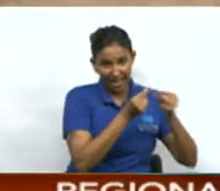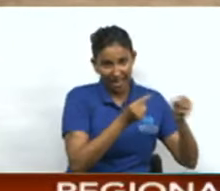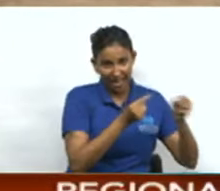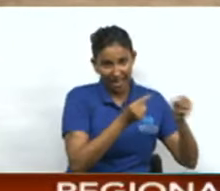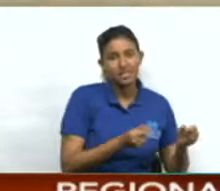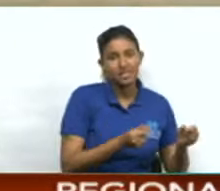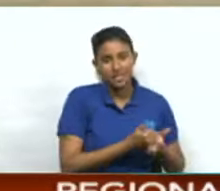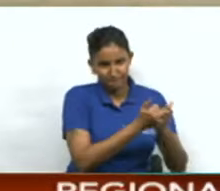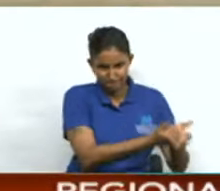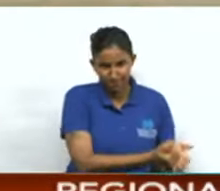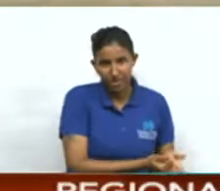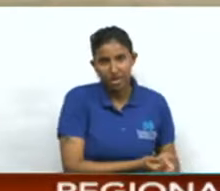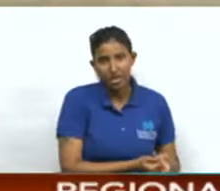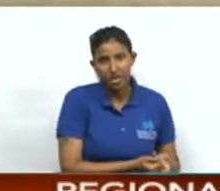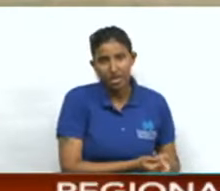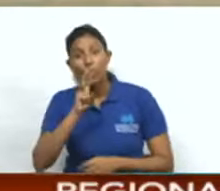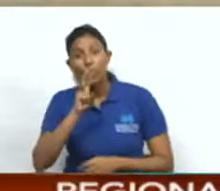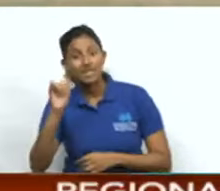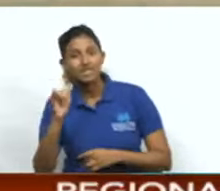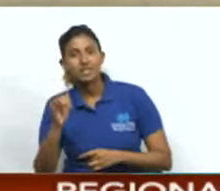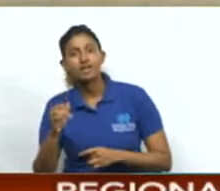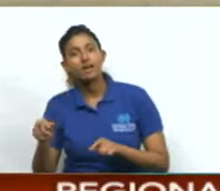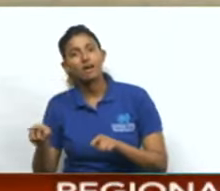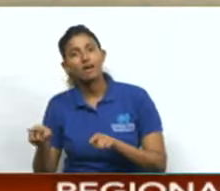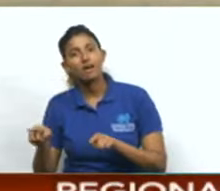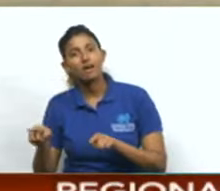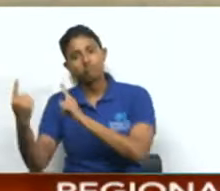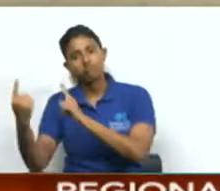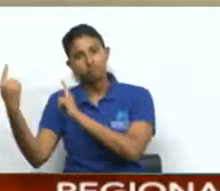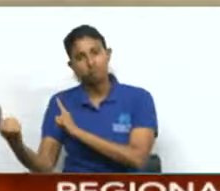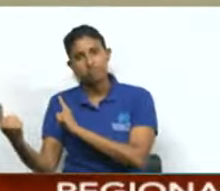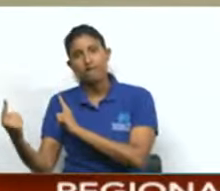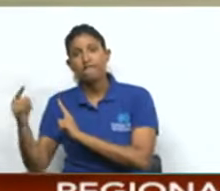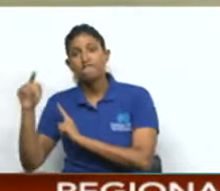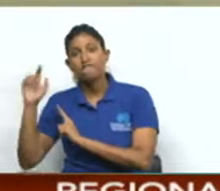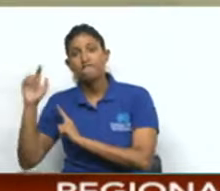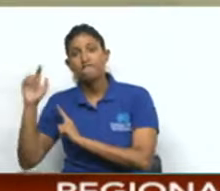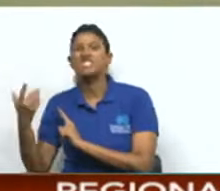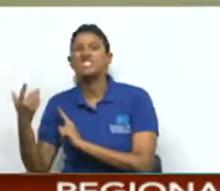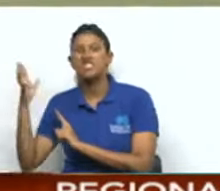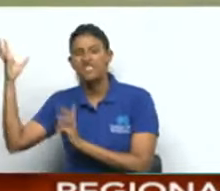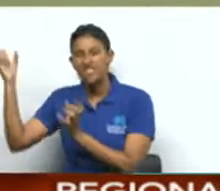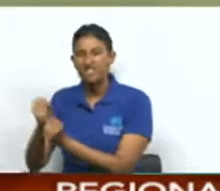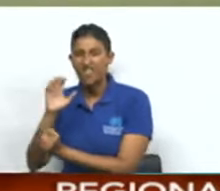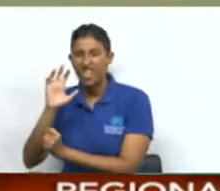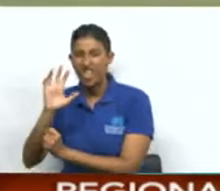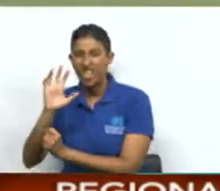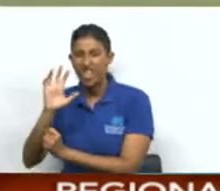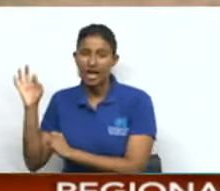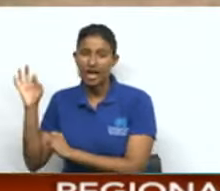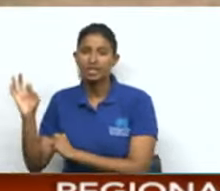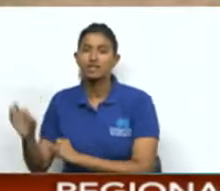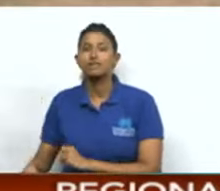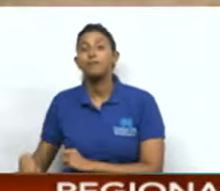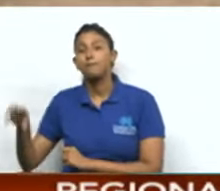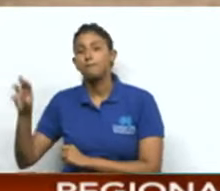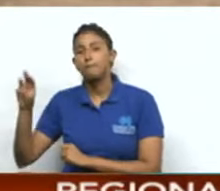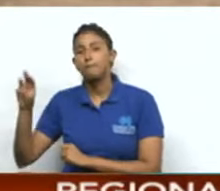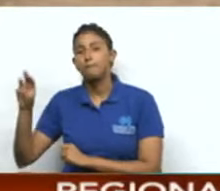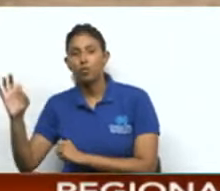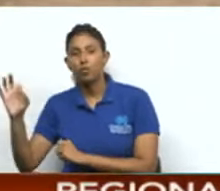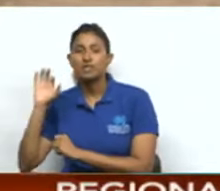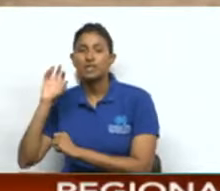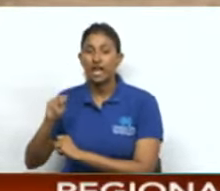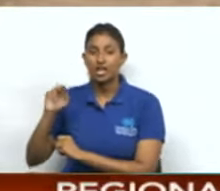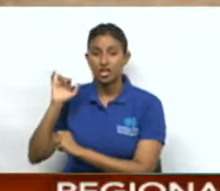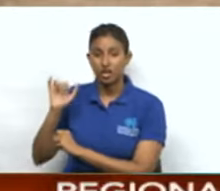of 59 between skipper Naeem Young and Matthew Ford. After Young departed for 42, Ford carried on to